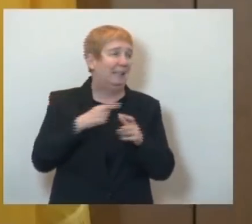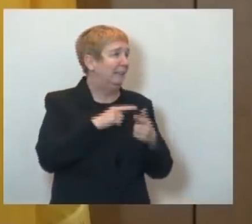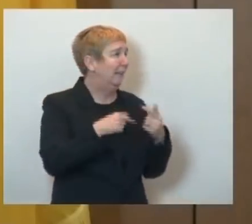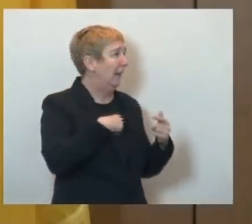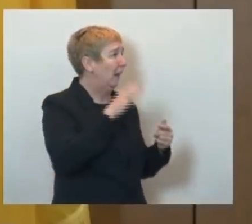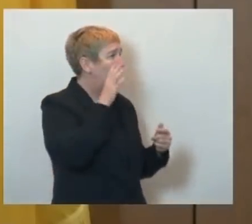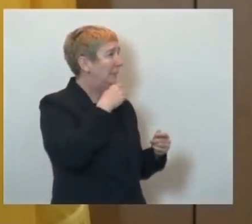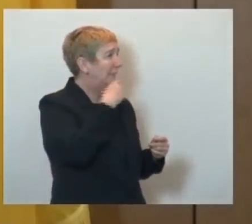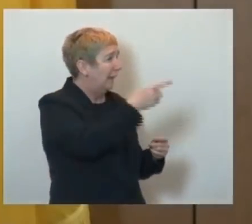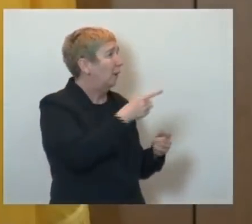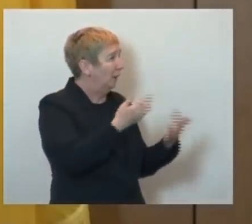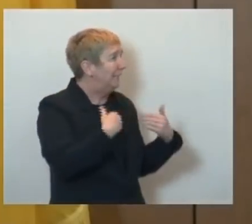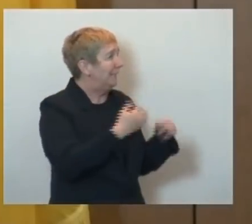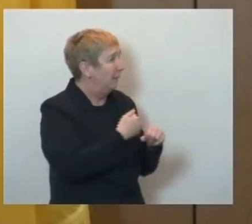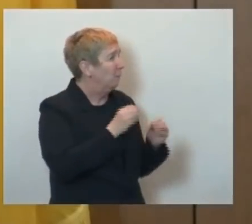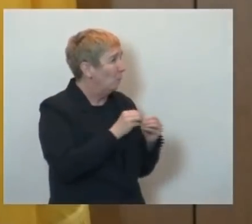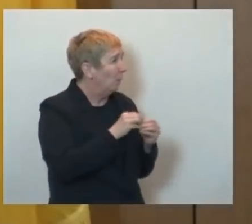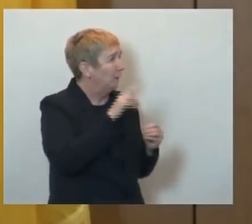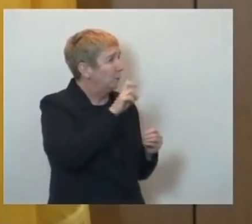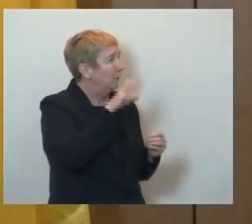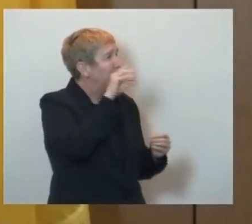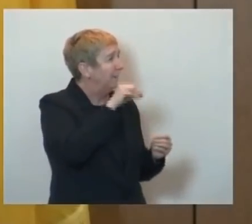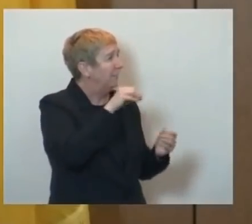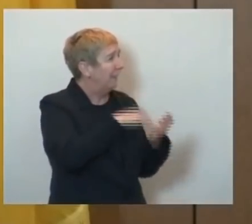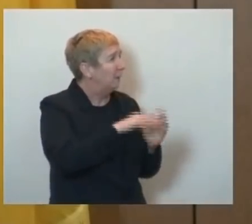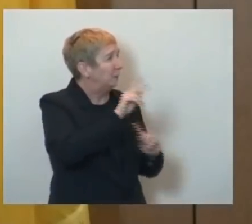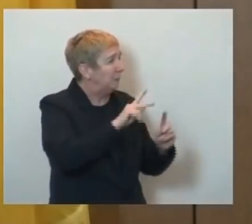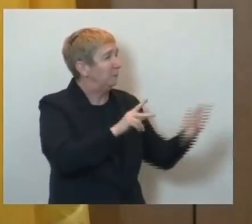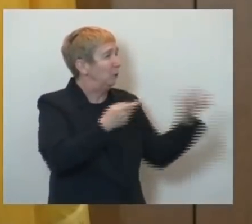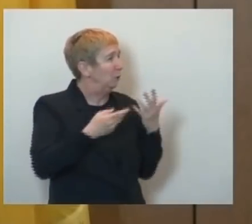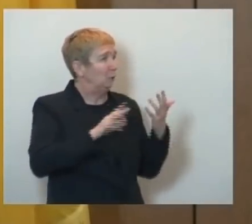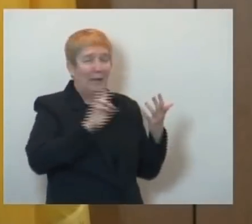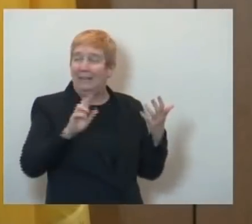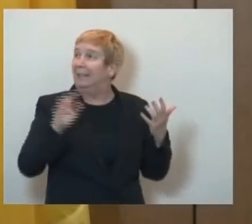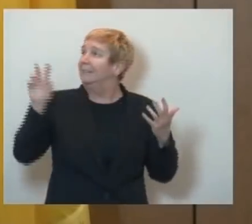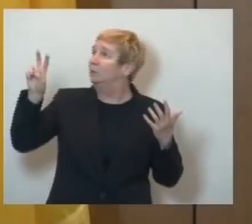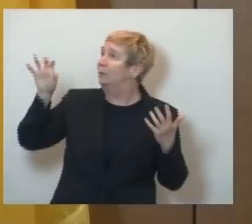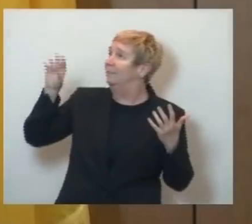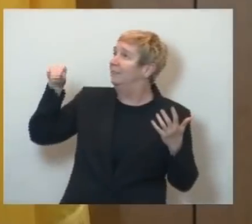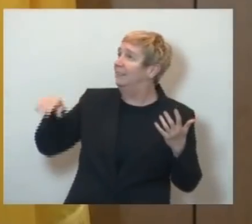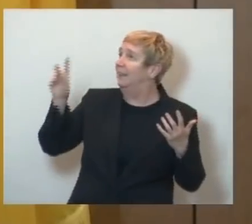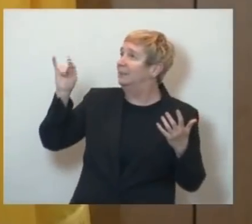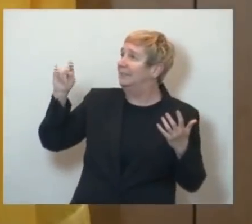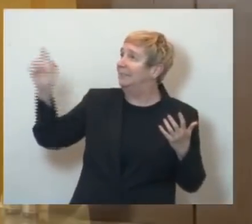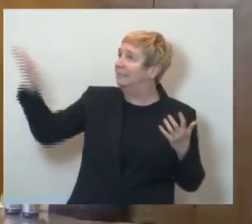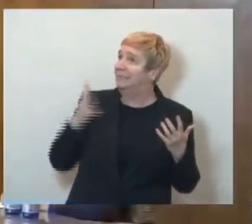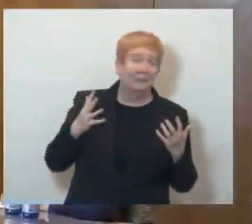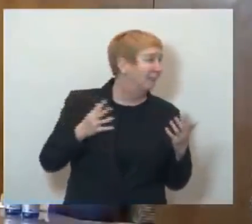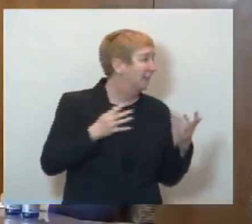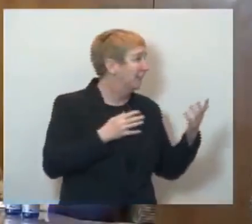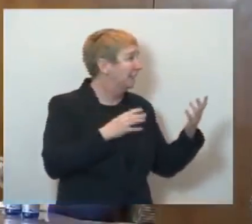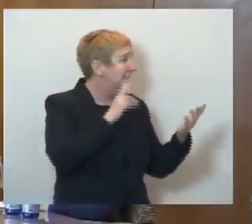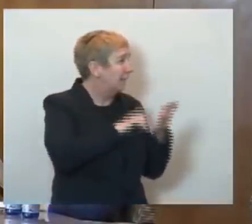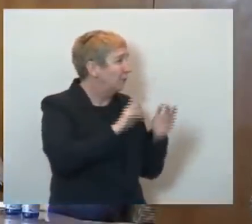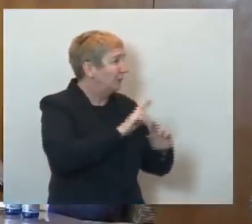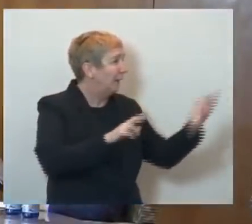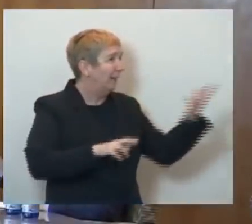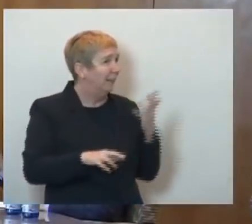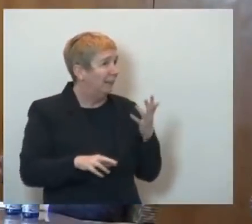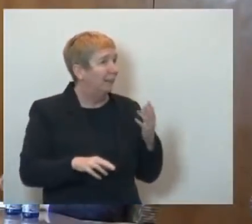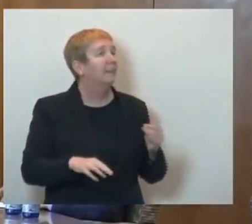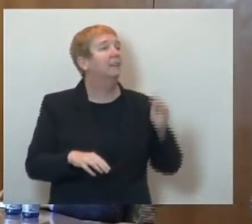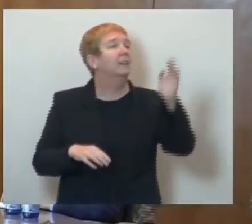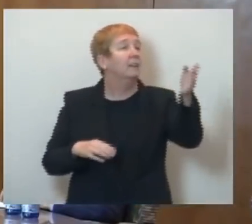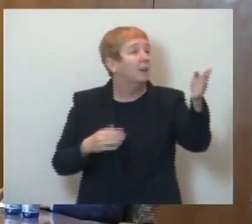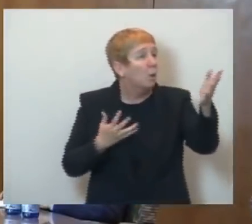tell her to get 250,000 New Mexicans tested by Sunday. Dr. Grace, anything to add? I have something on another topic,